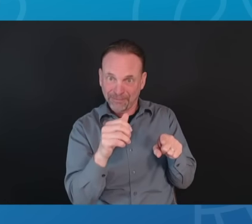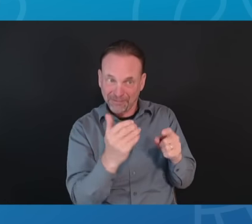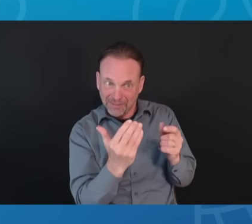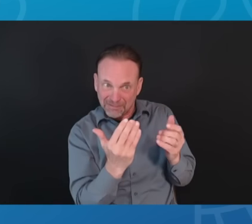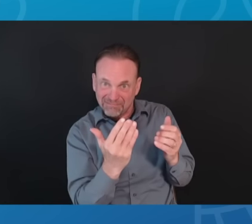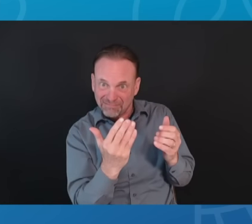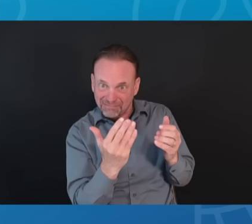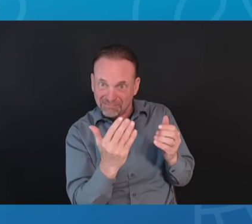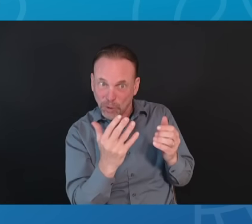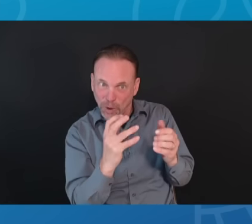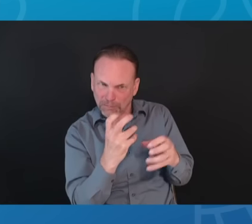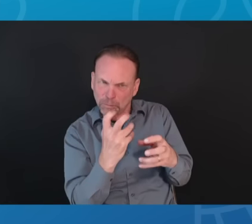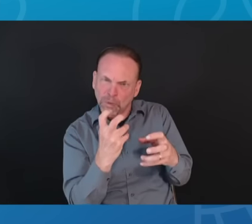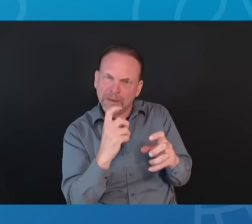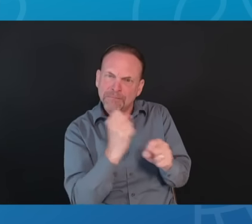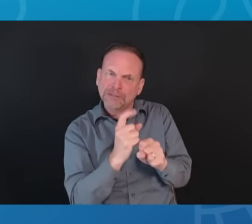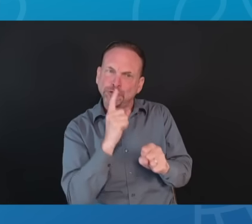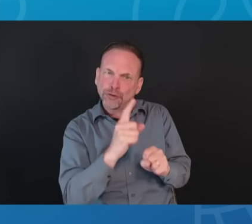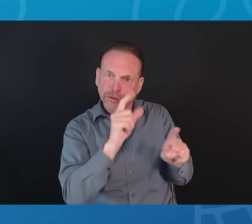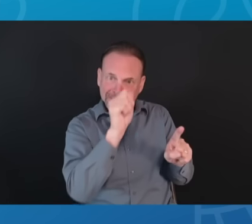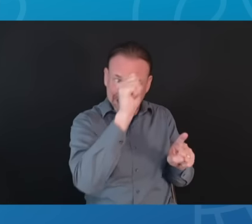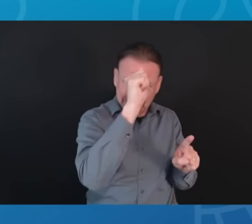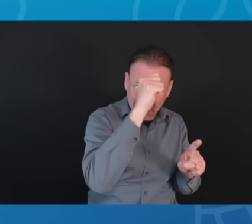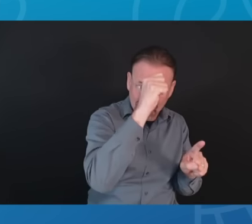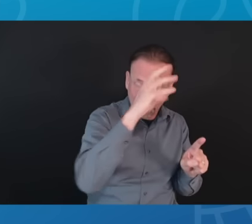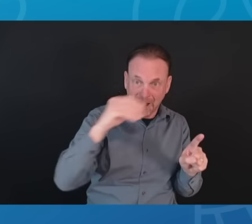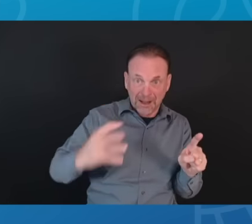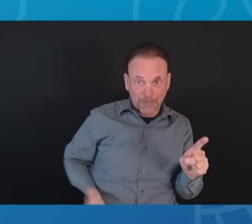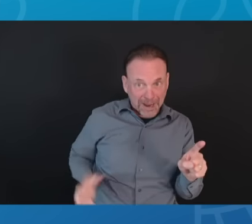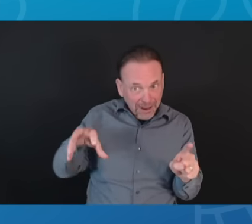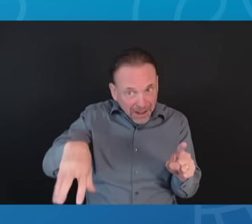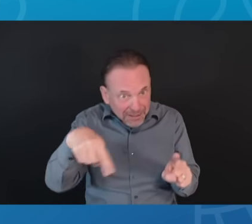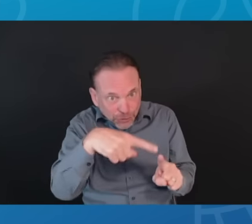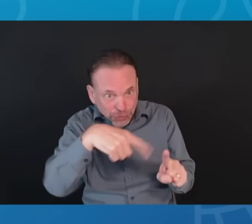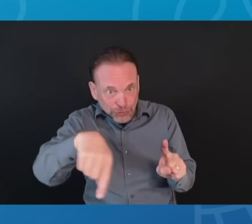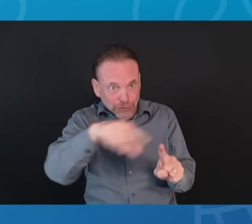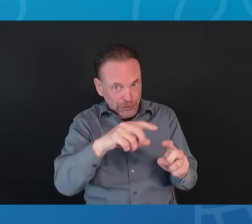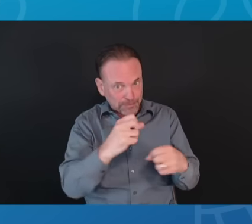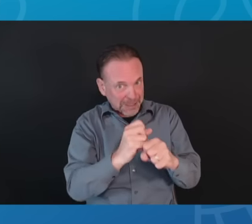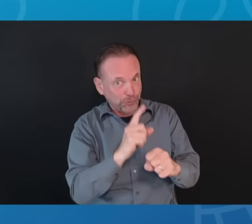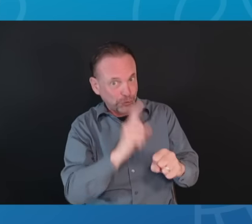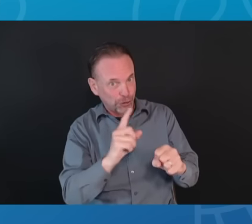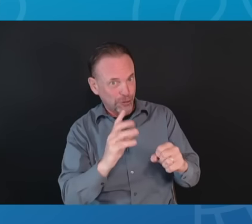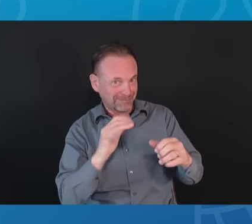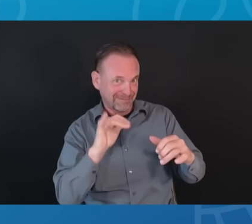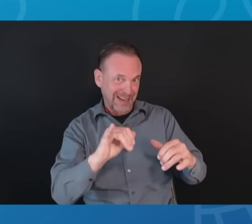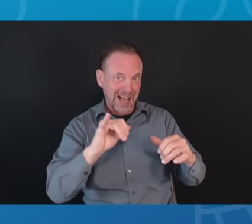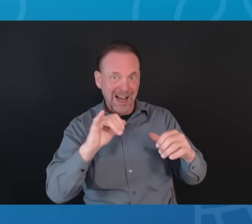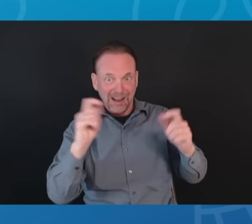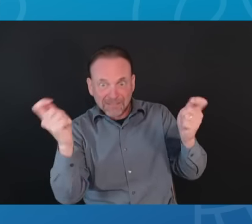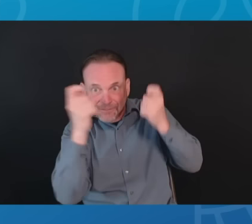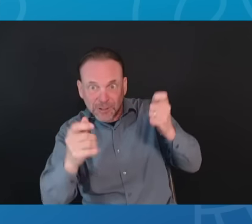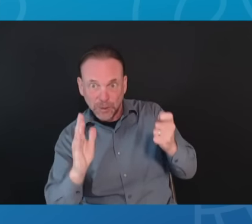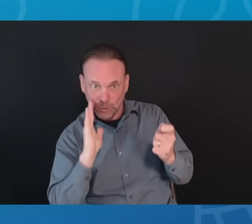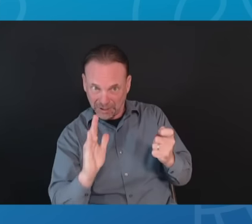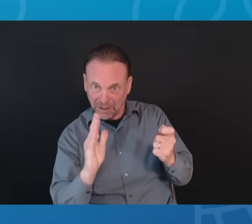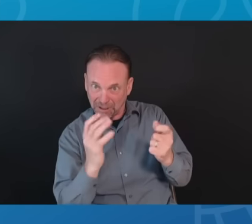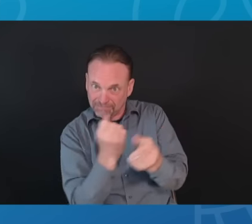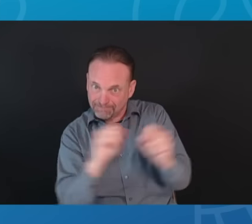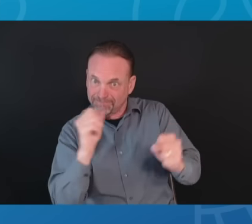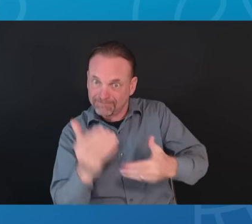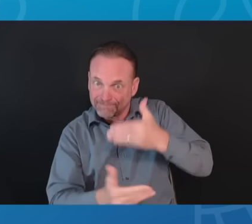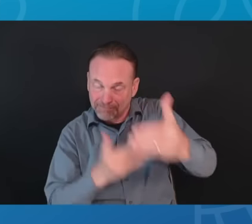this given scenario, do the U.S. government place any communication with Bangladeshi authority to protect the rights of